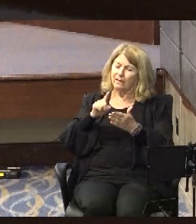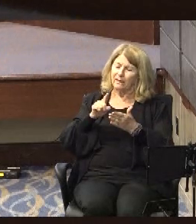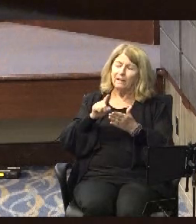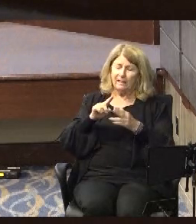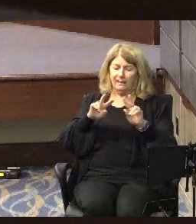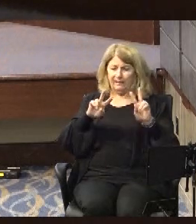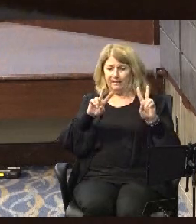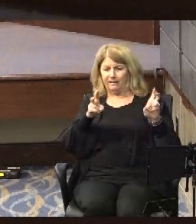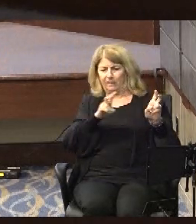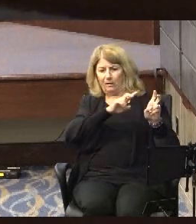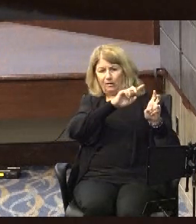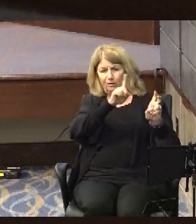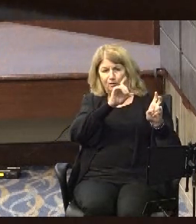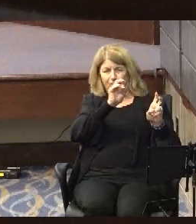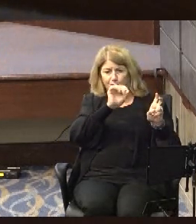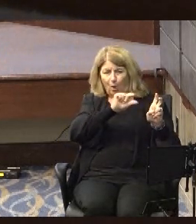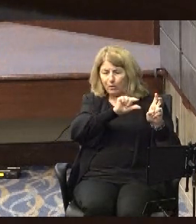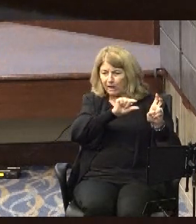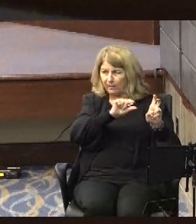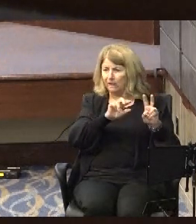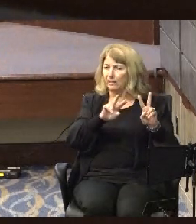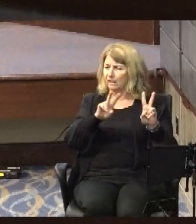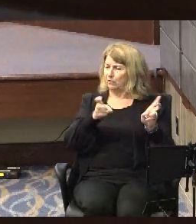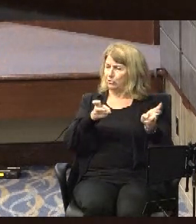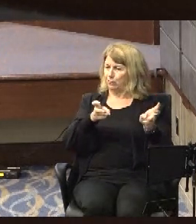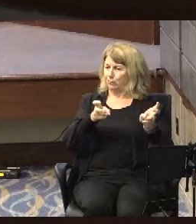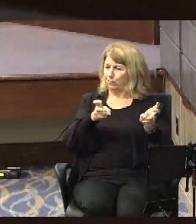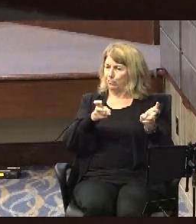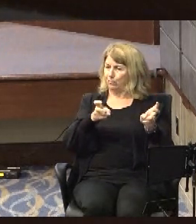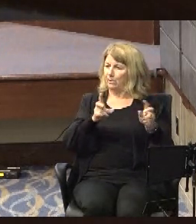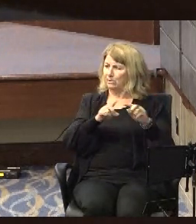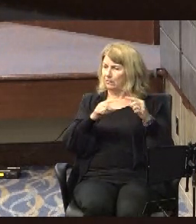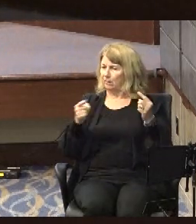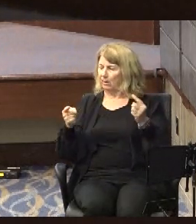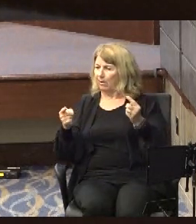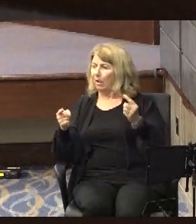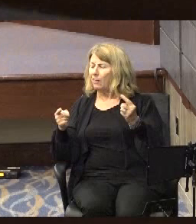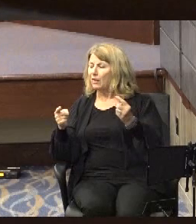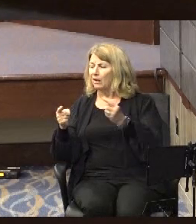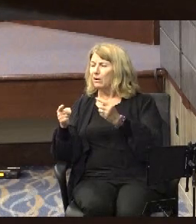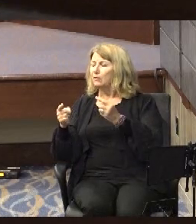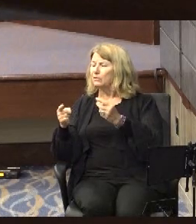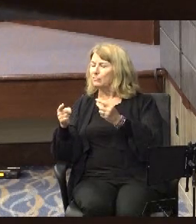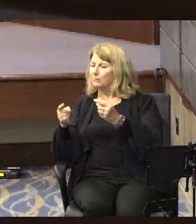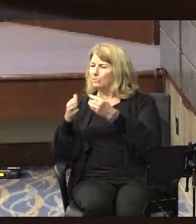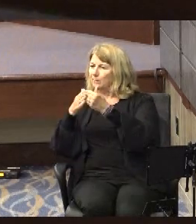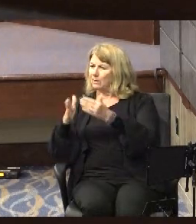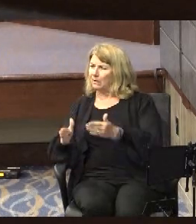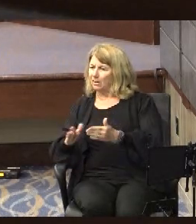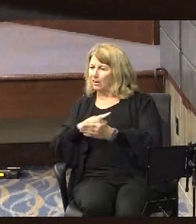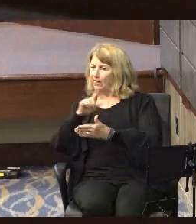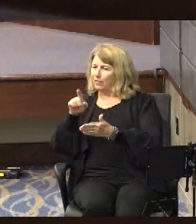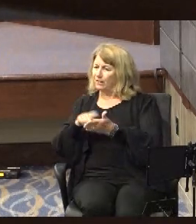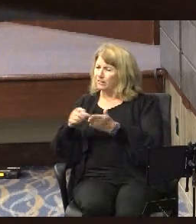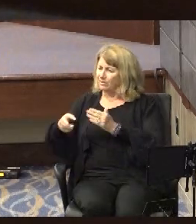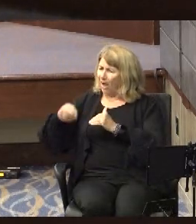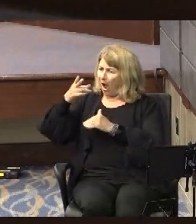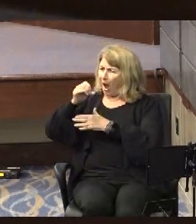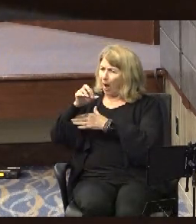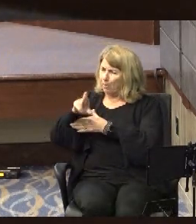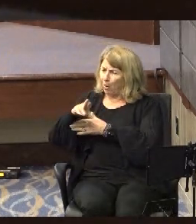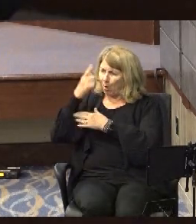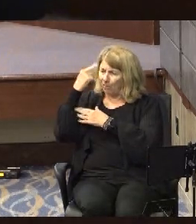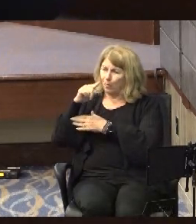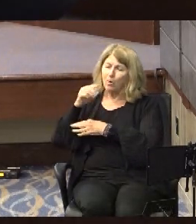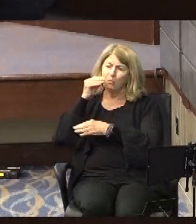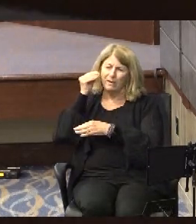residential versus office, and this council has set a very high bar for residential zoning, because I